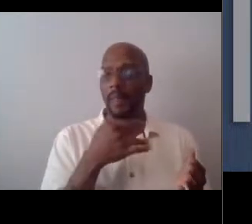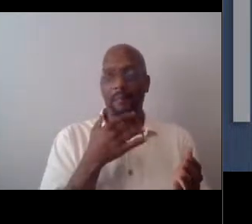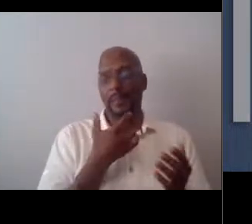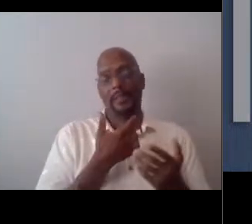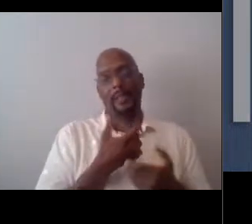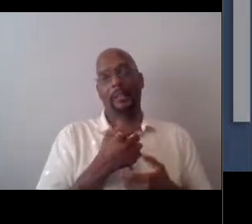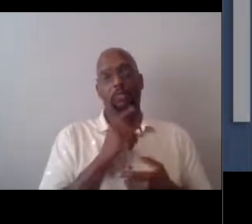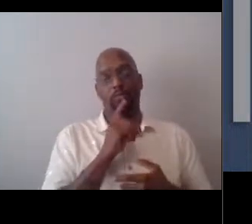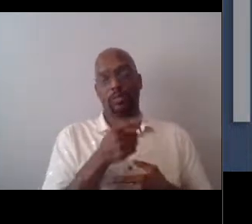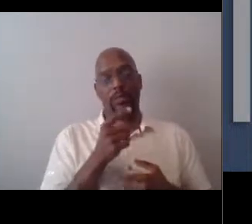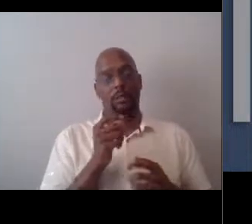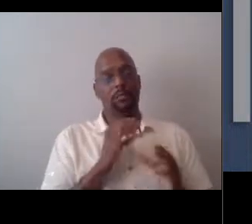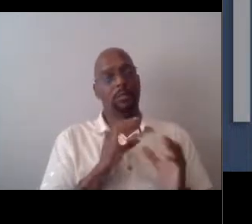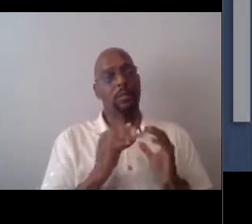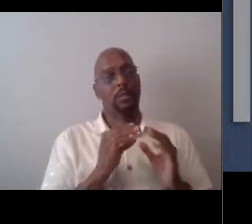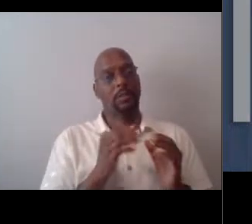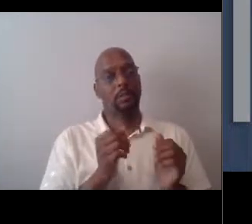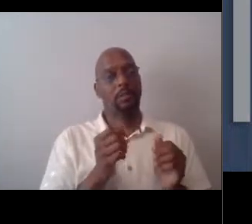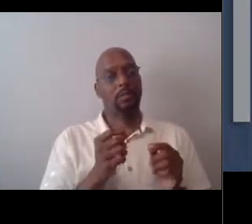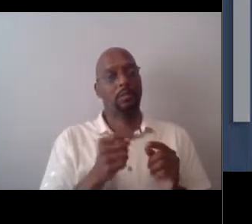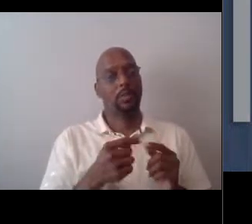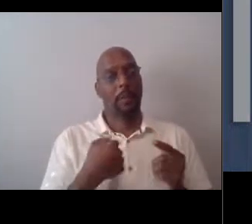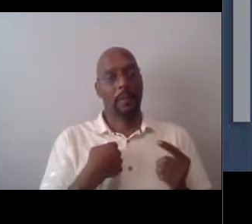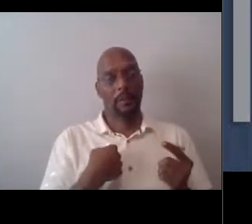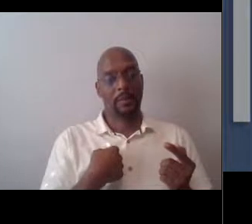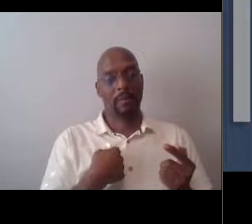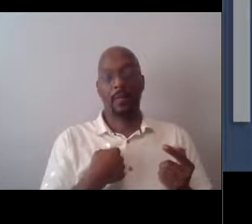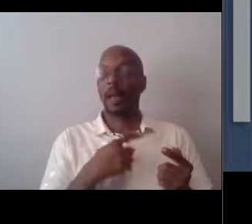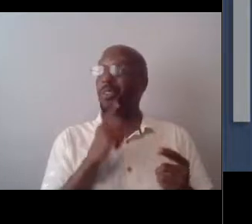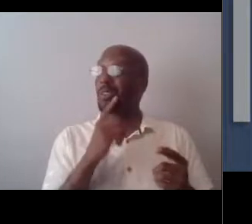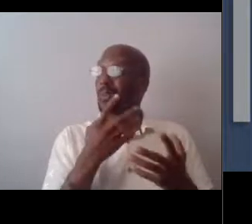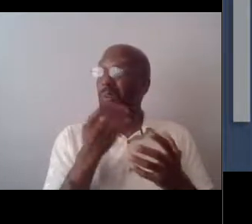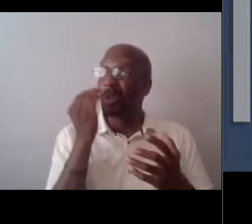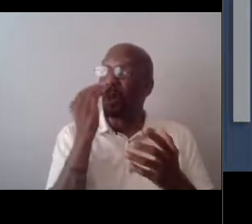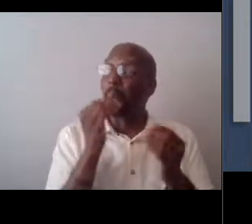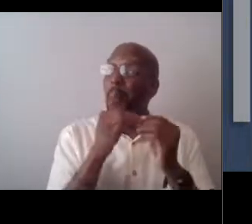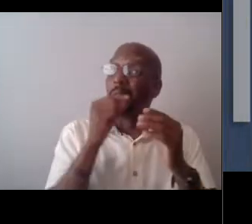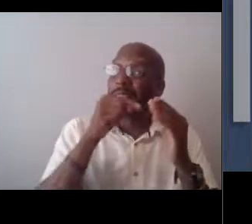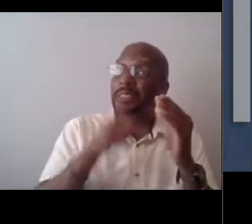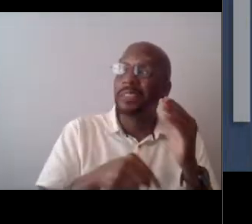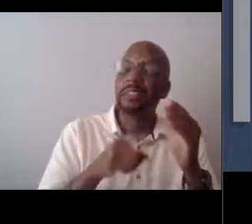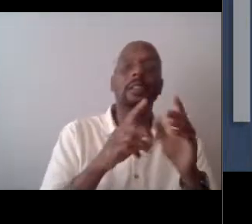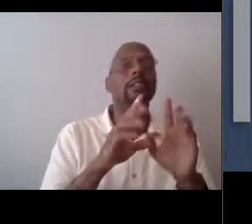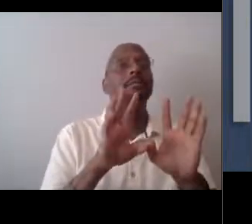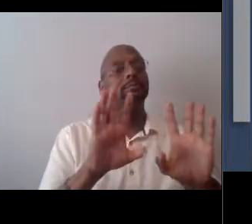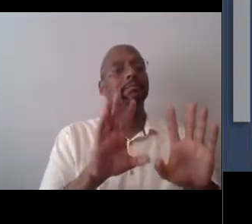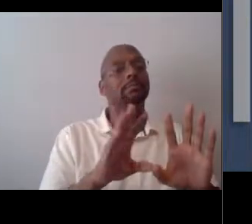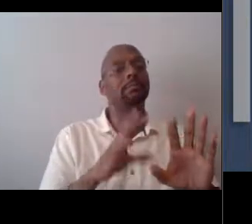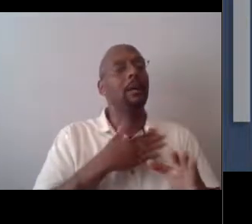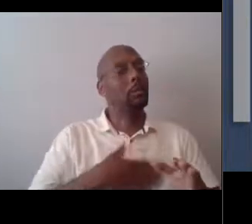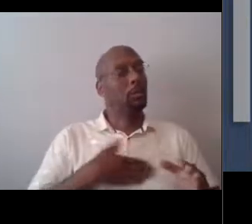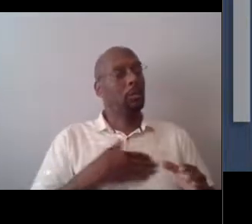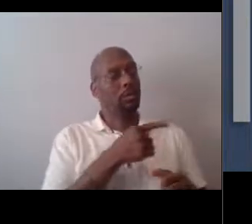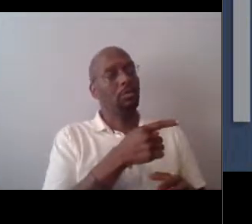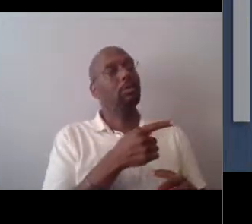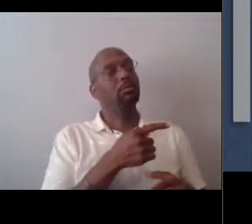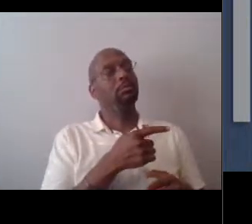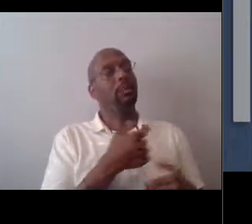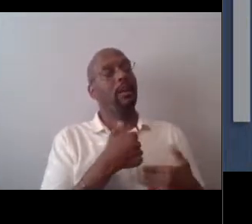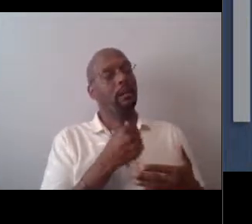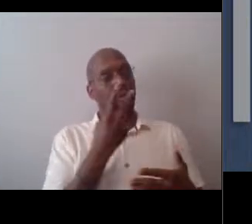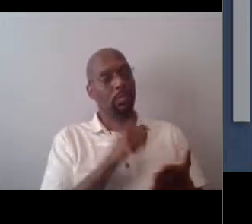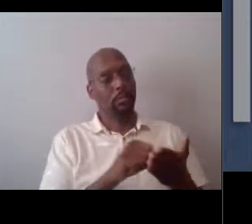engagement. So I mean, I really want to know more details. I appreciate that you guys did a 2-pager about